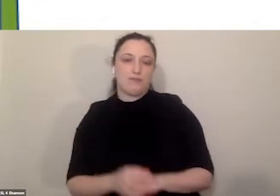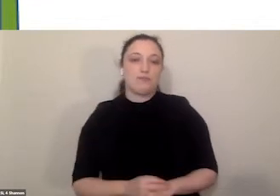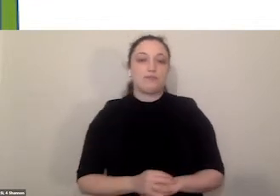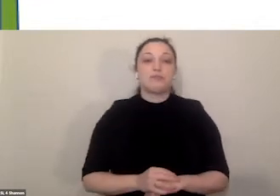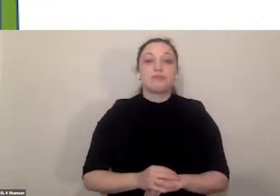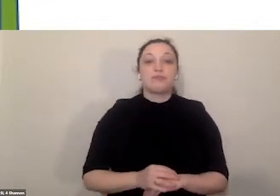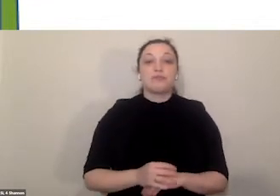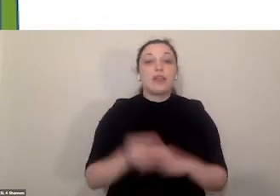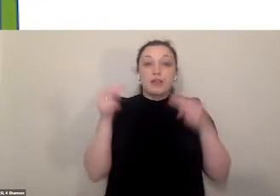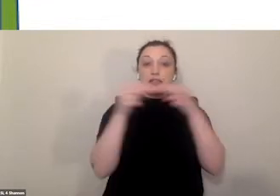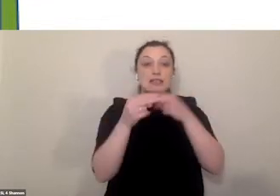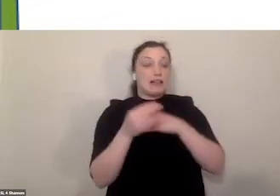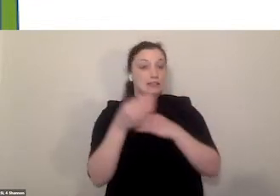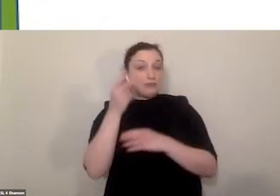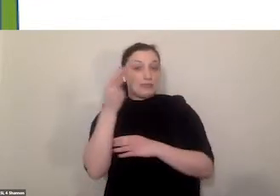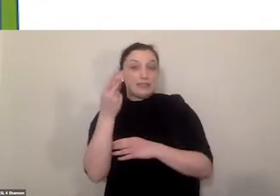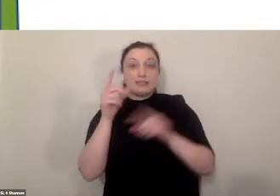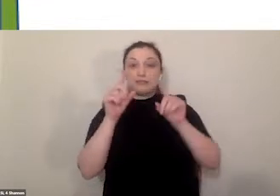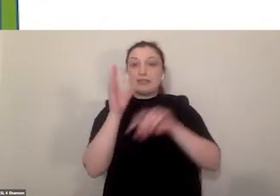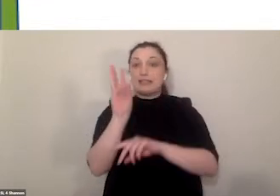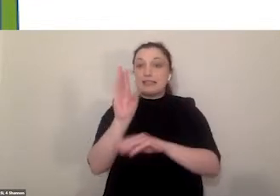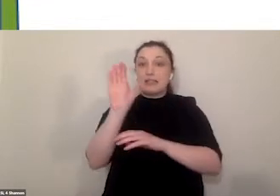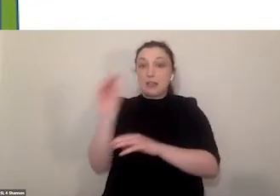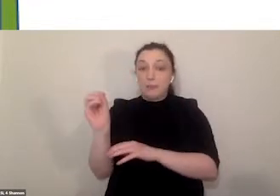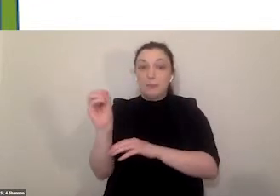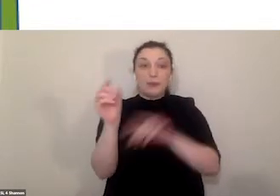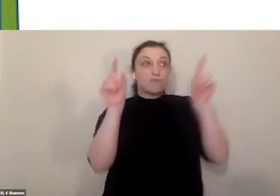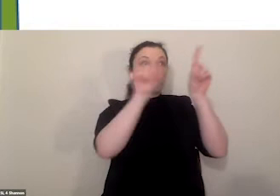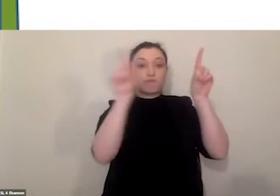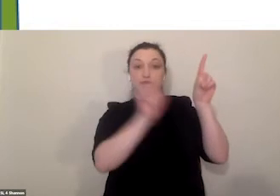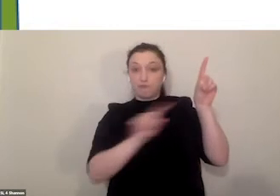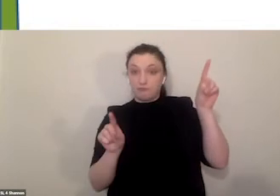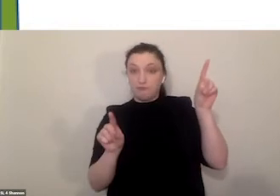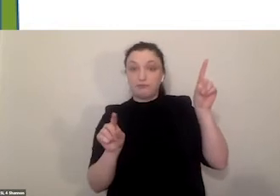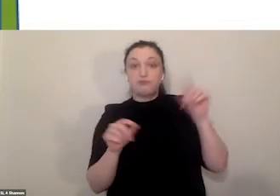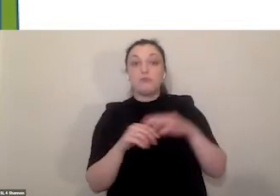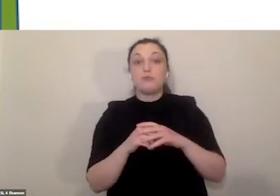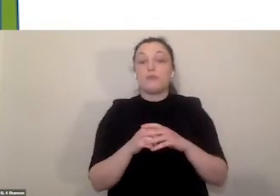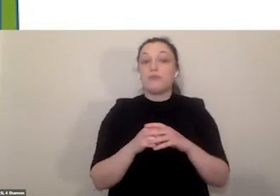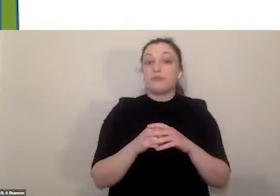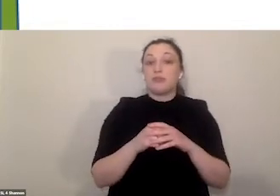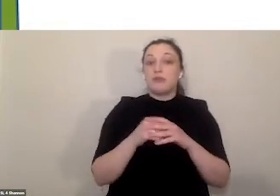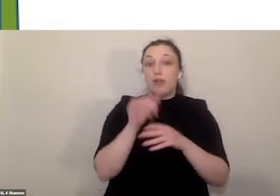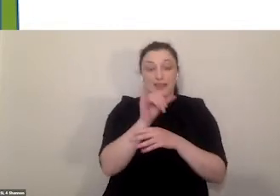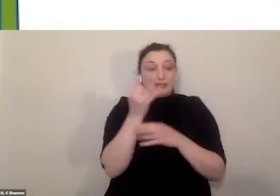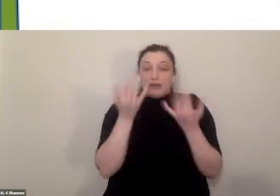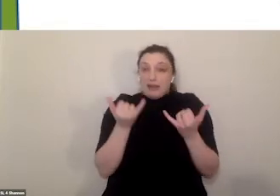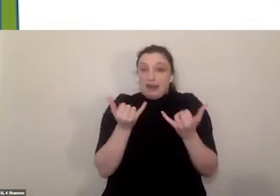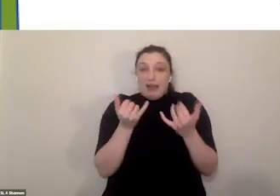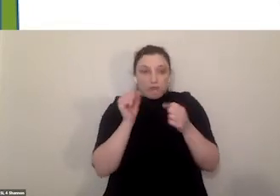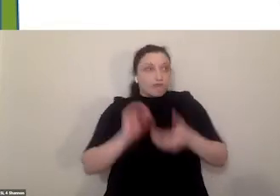6 very large companies, and we're looking for, we continue to look for others. So